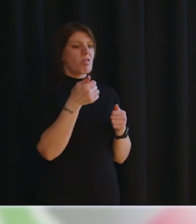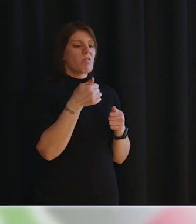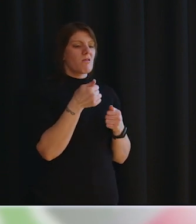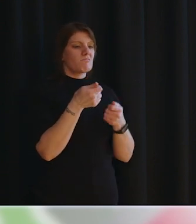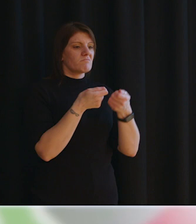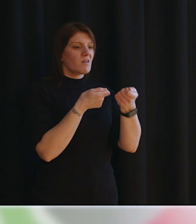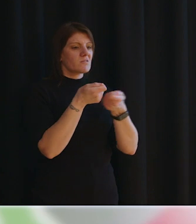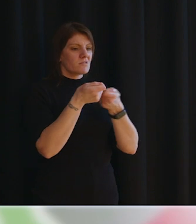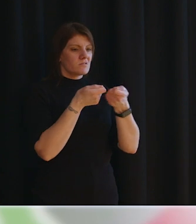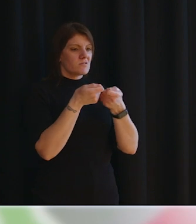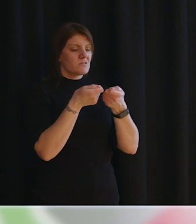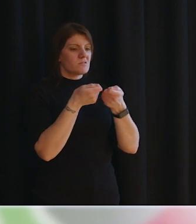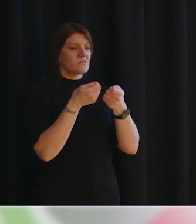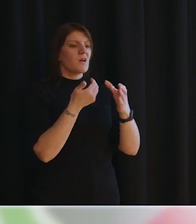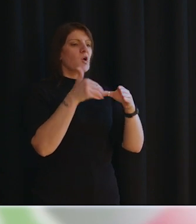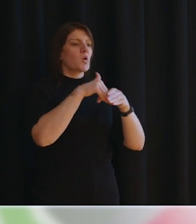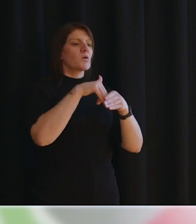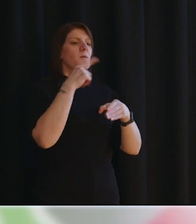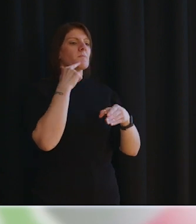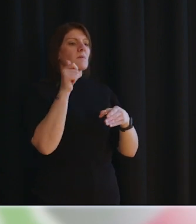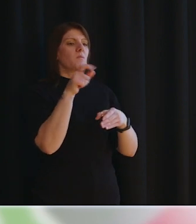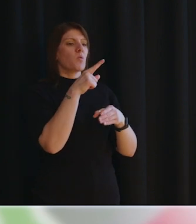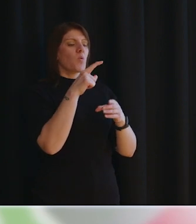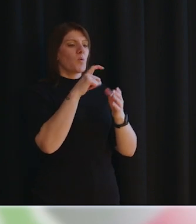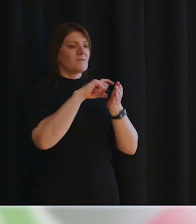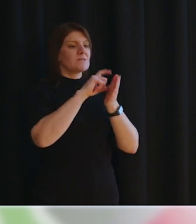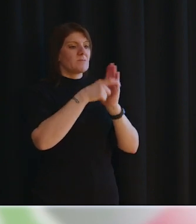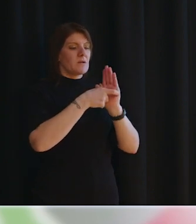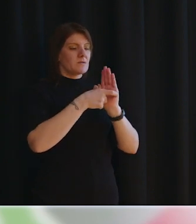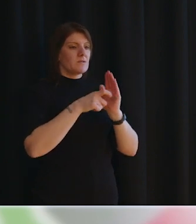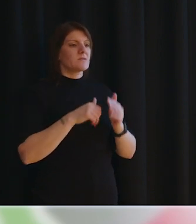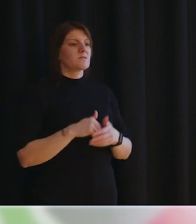with disabilities. Well, one of the areas is disabilities.